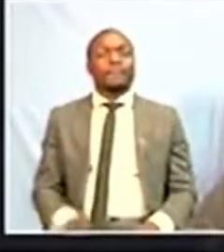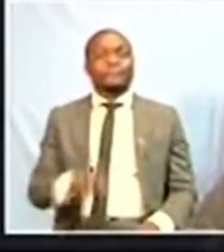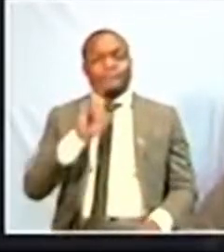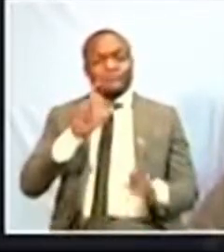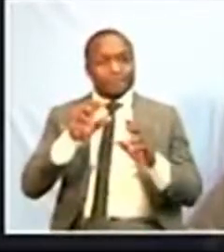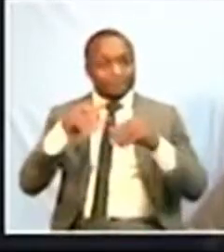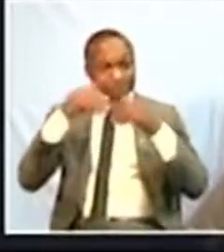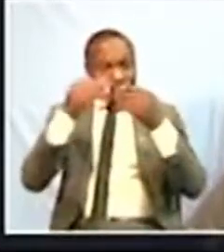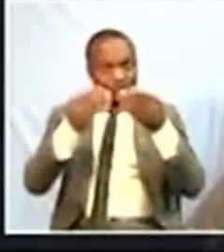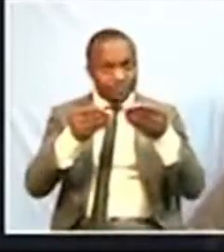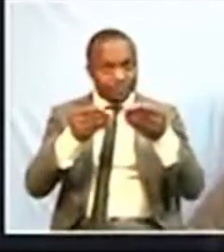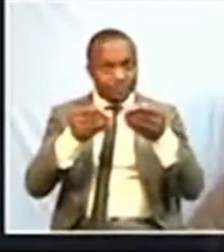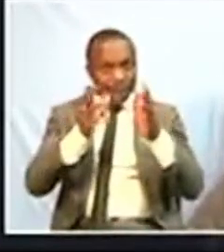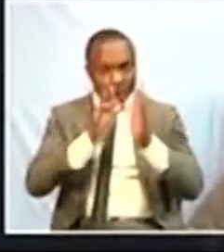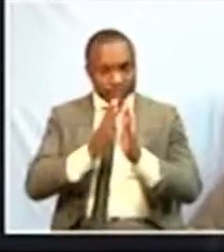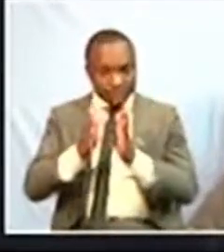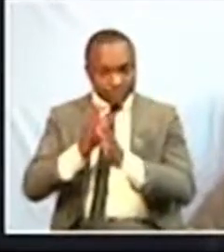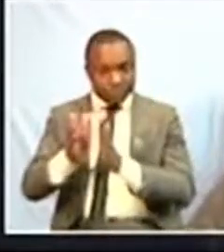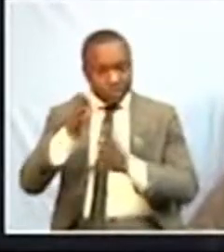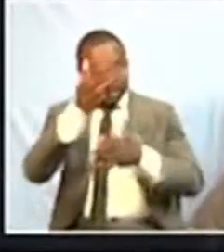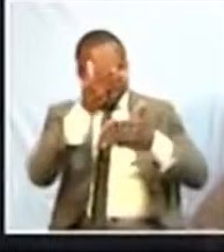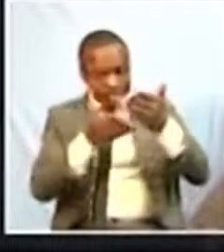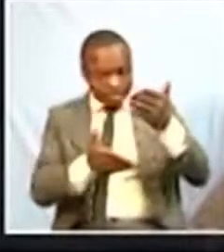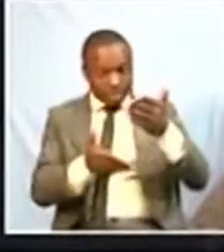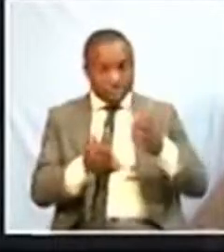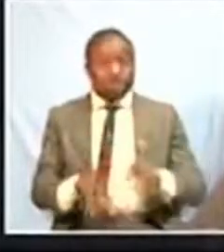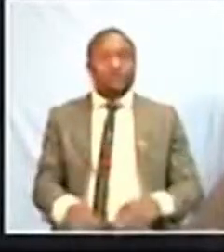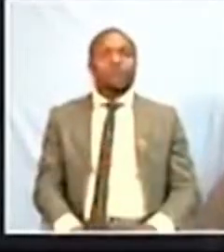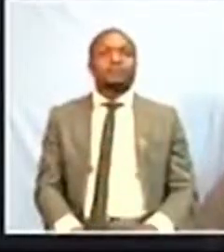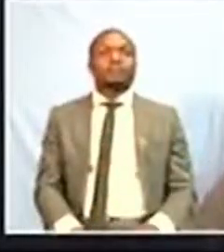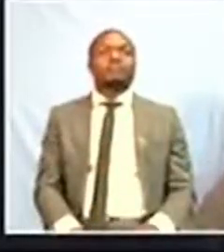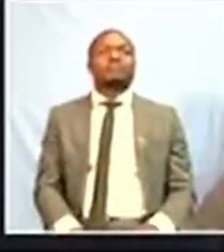the specifications of these the